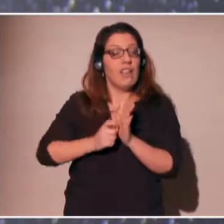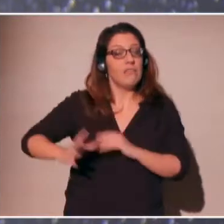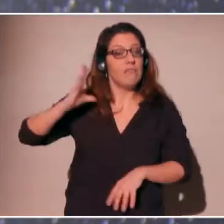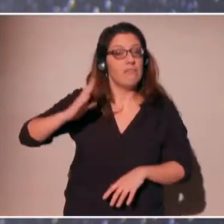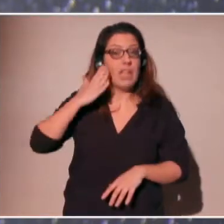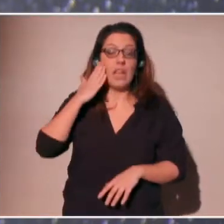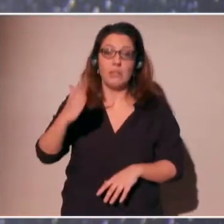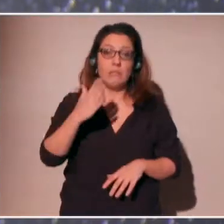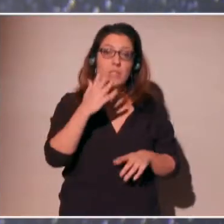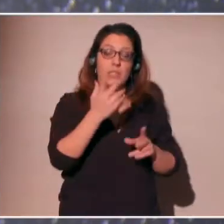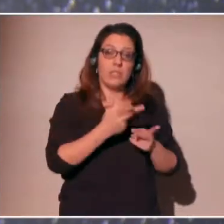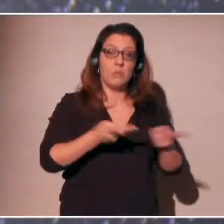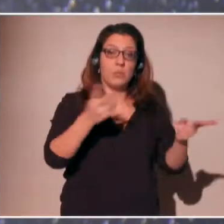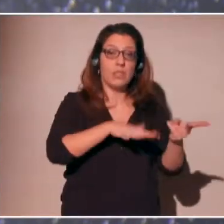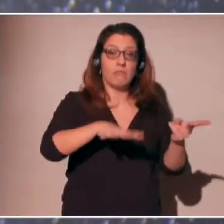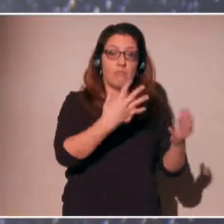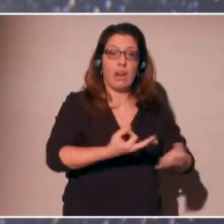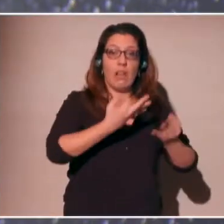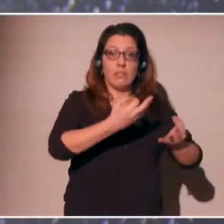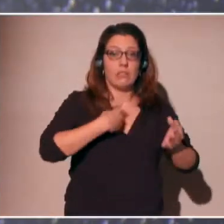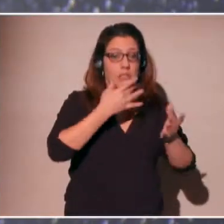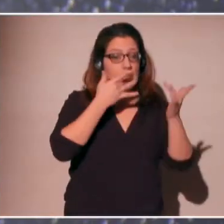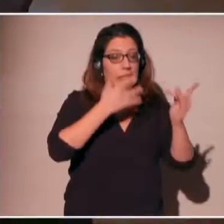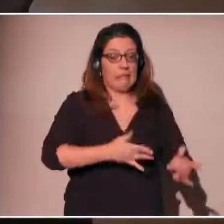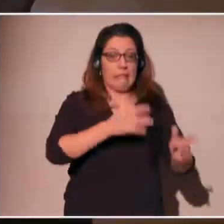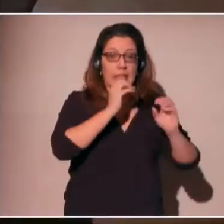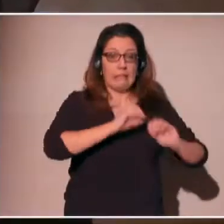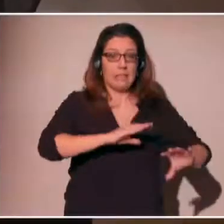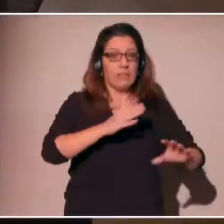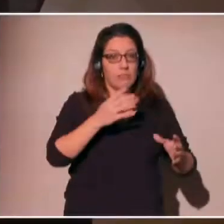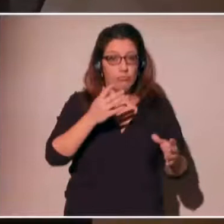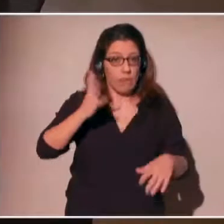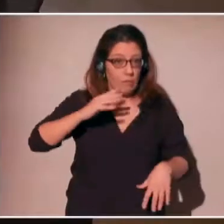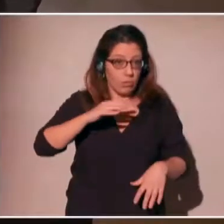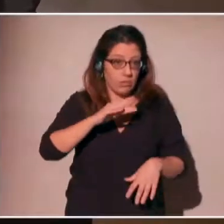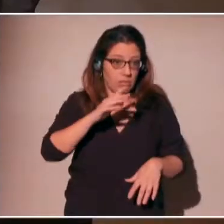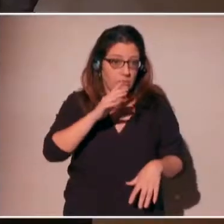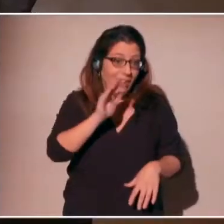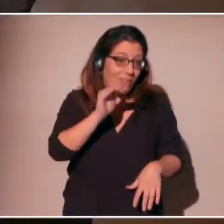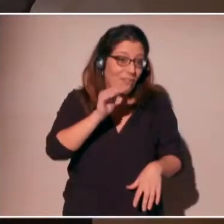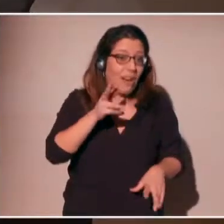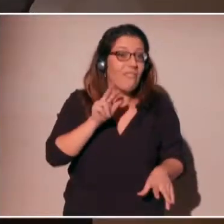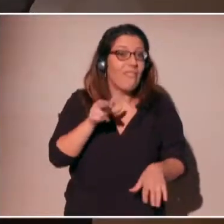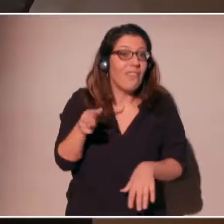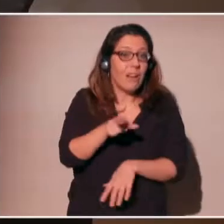And at the time, when you decided to leave academic circles, you for